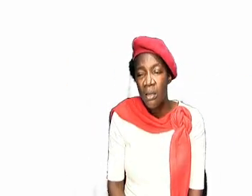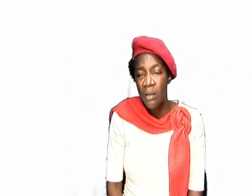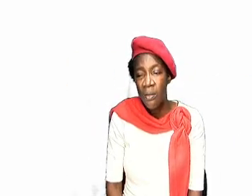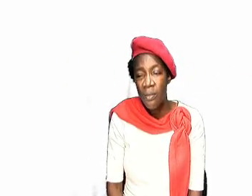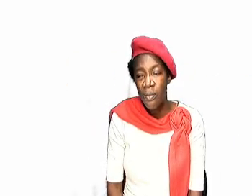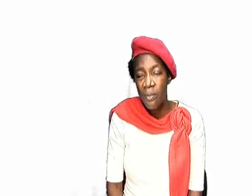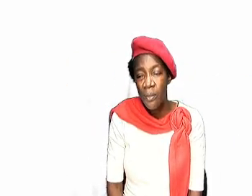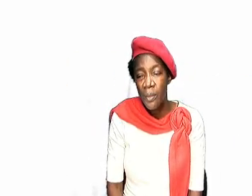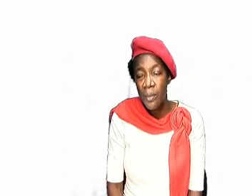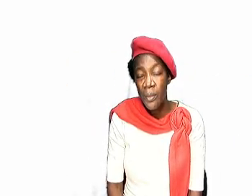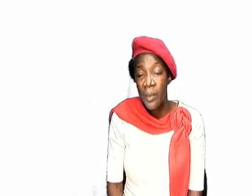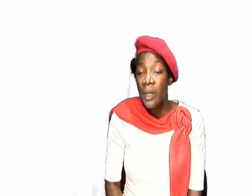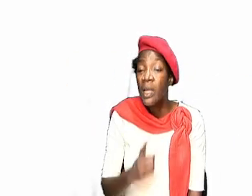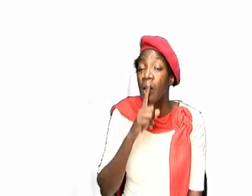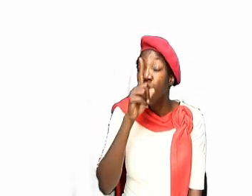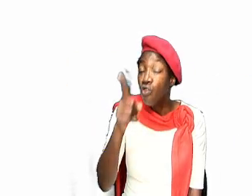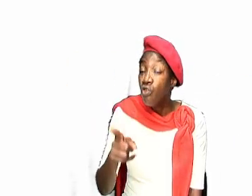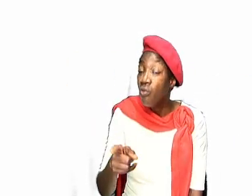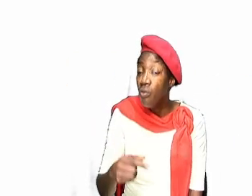put it to us, that if we